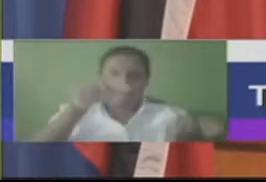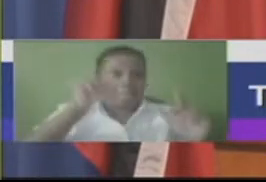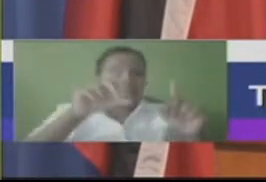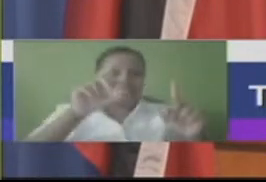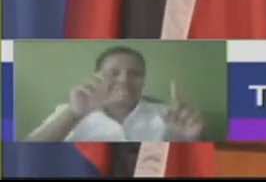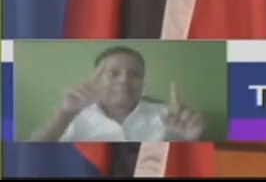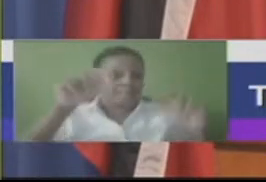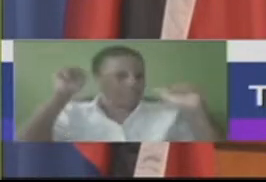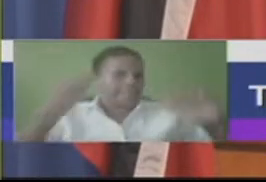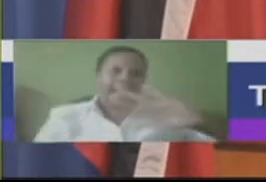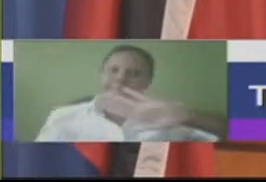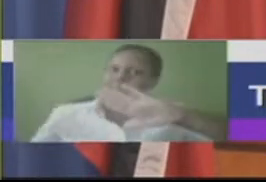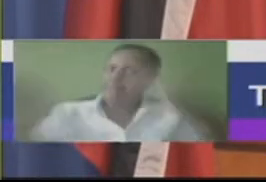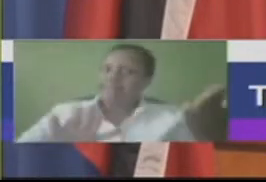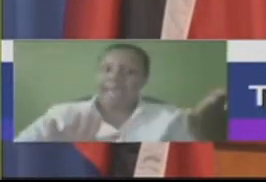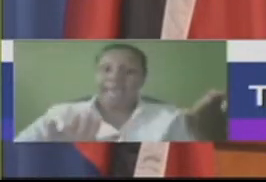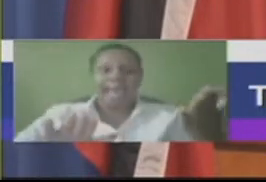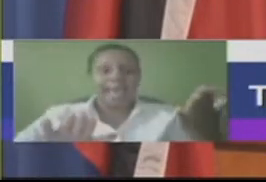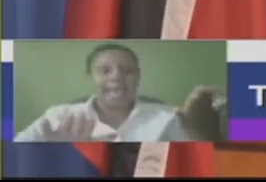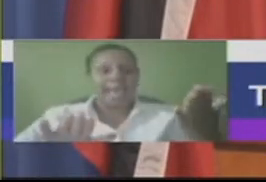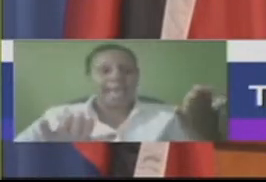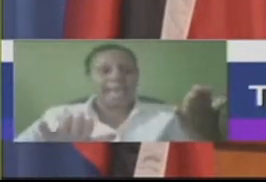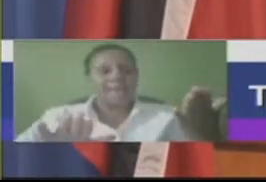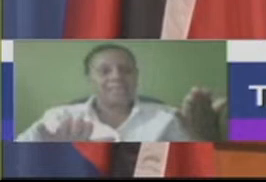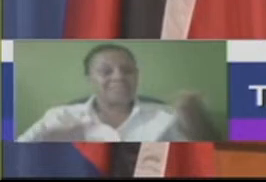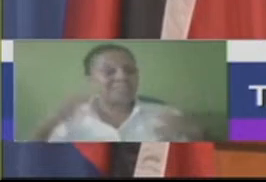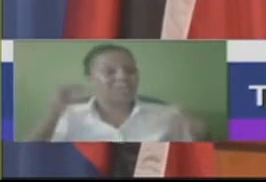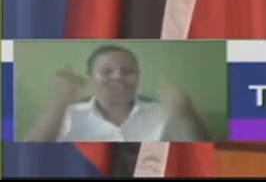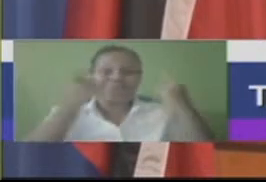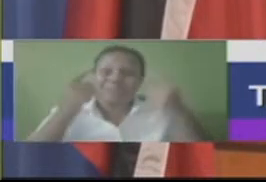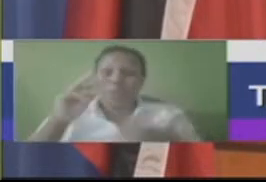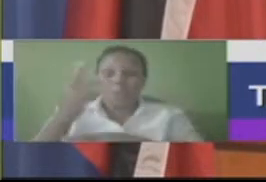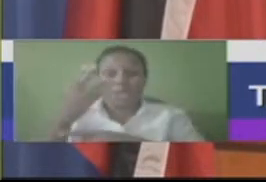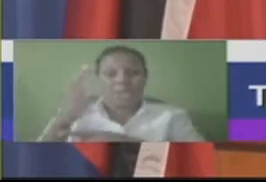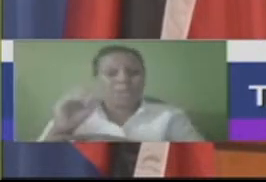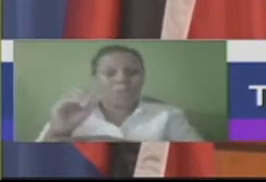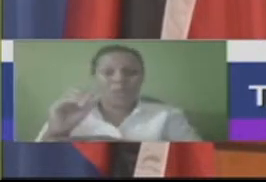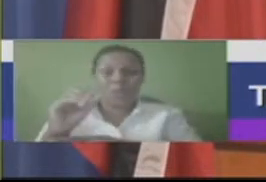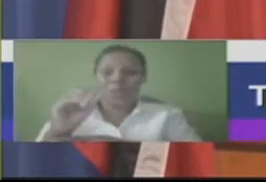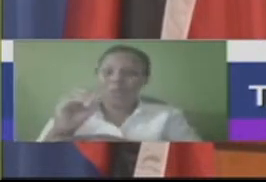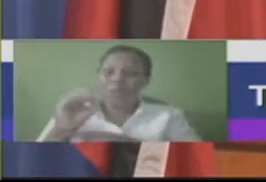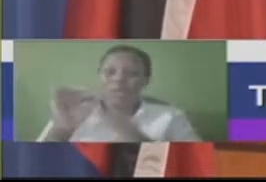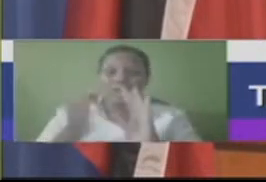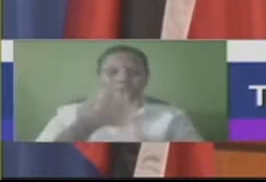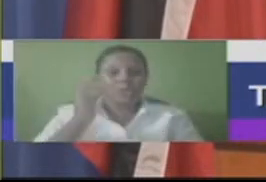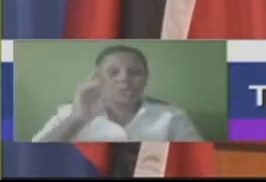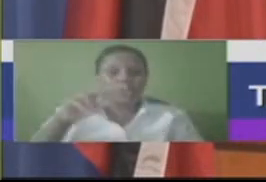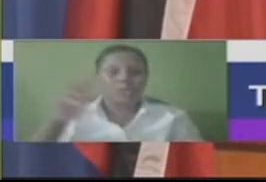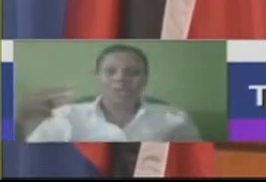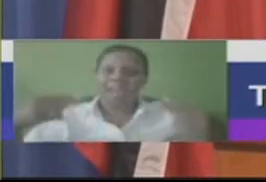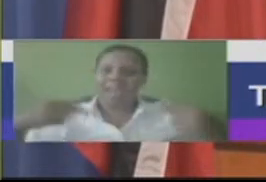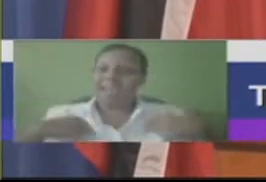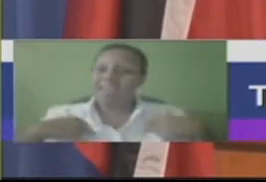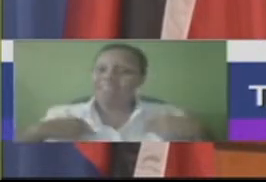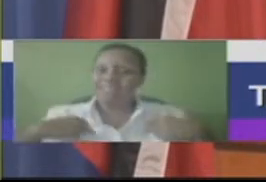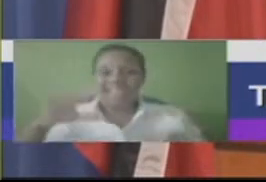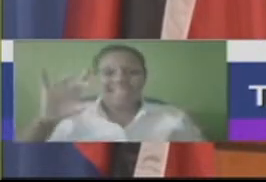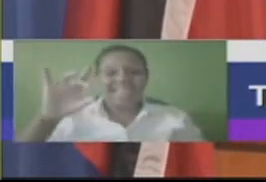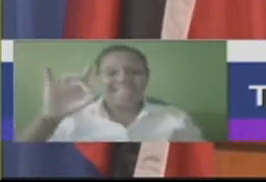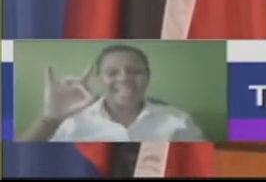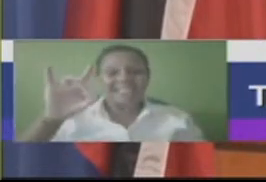of the 22nd of June, has put it in 85 countries around the world already. So it's spreading very quickly across the